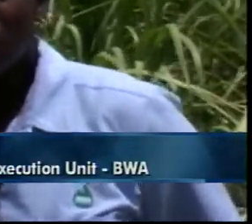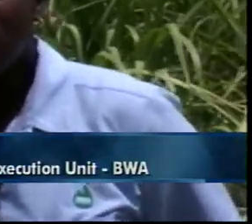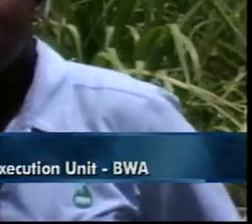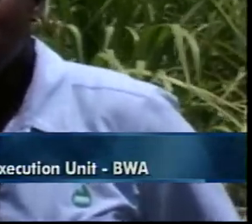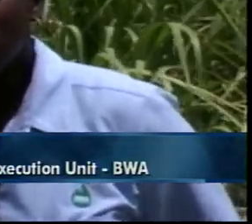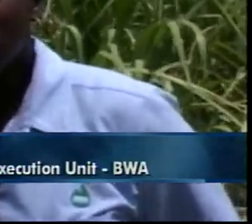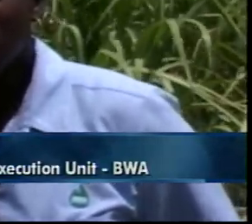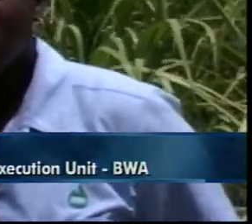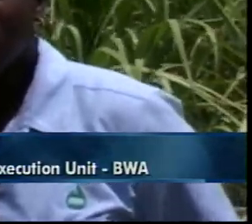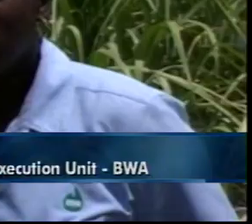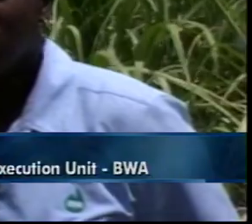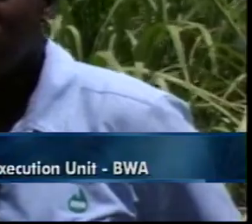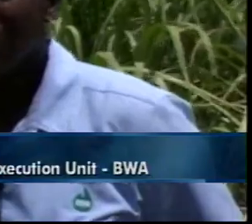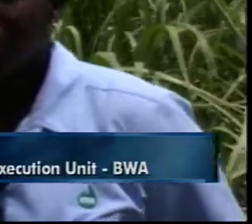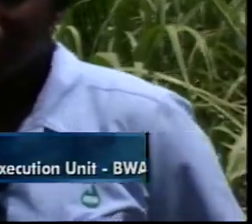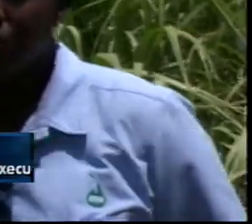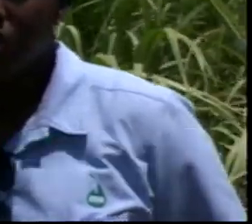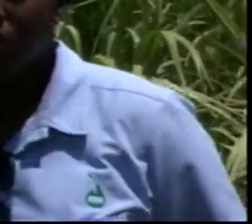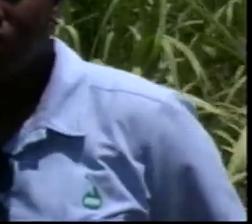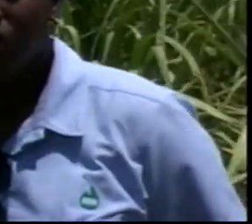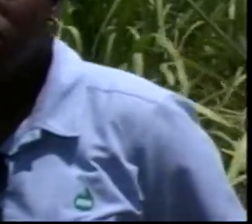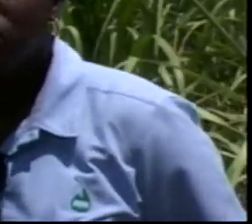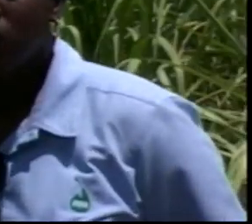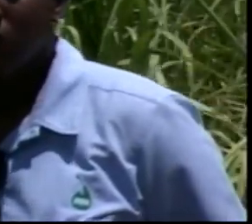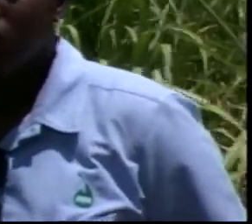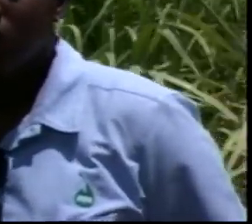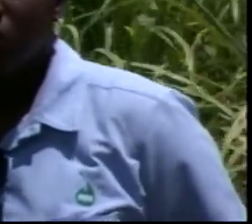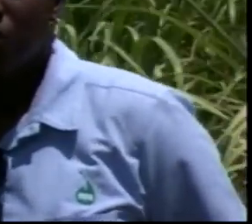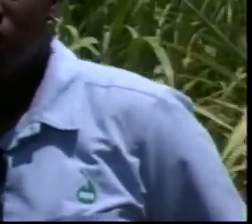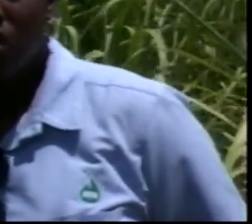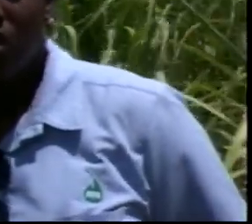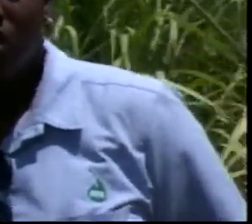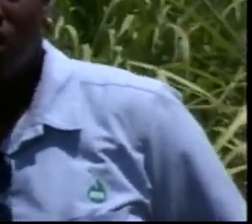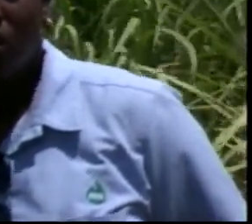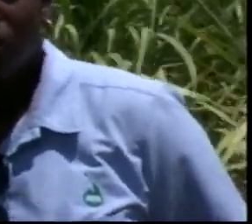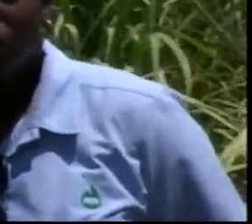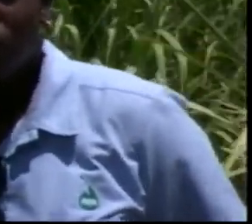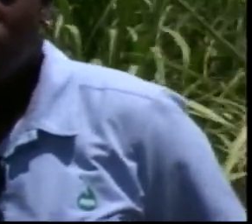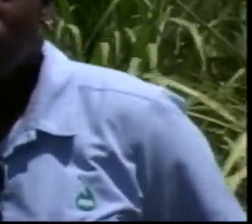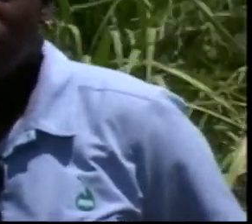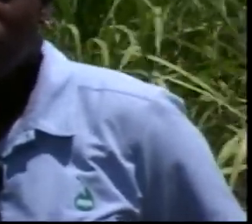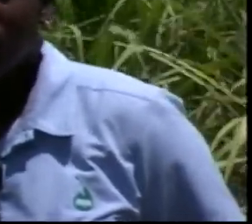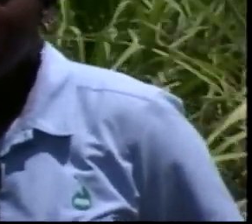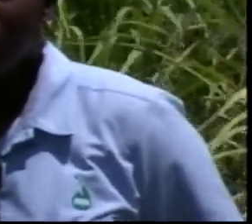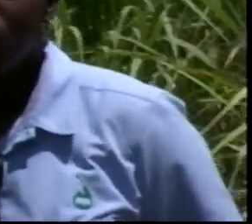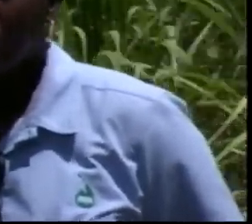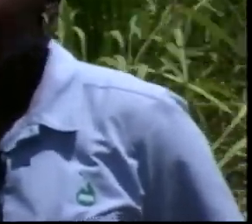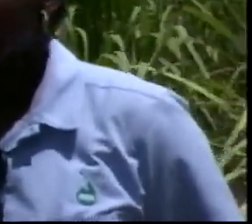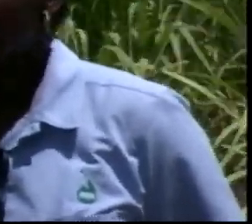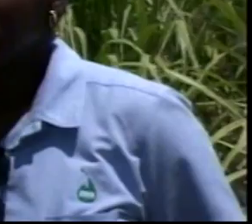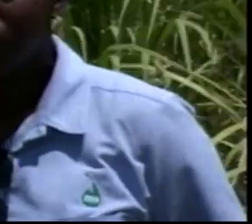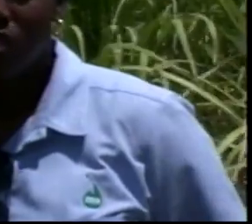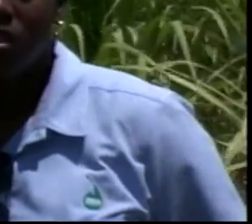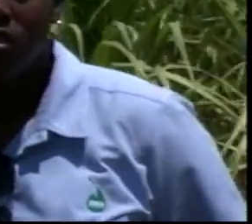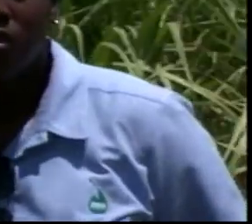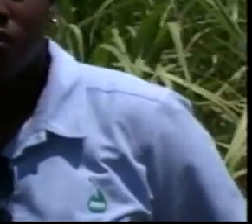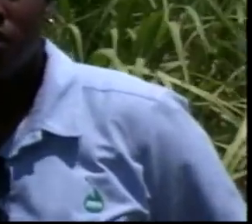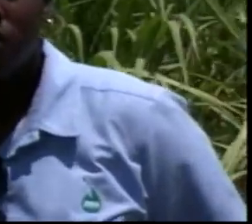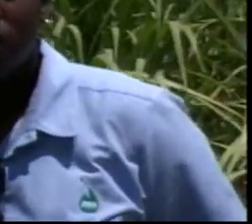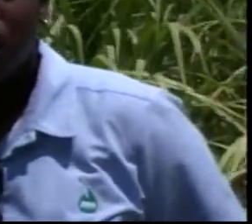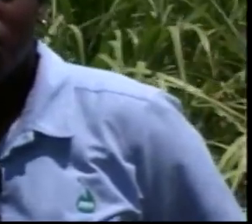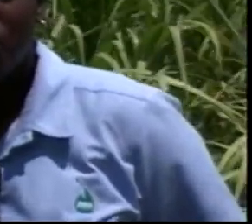selecting the locations across the island based on the age, material, the number of bursts, and problems that we are getting, water quality, for